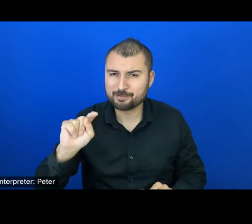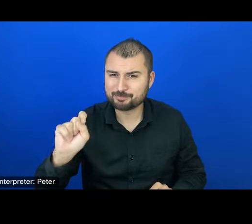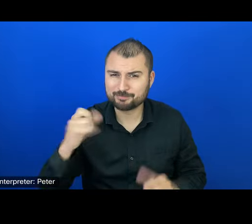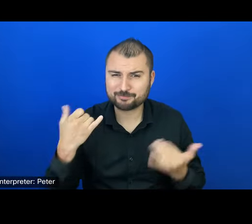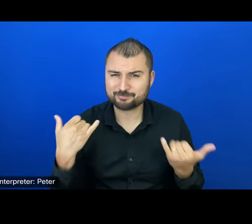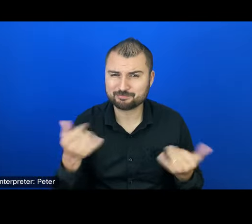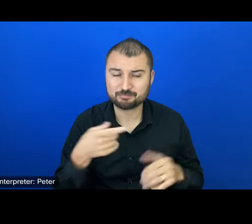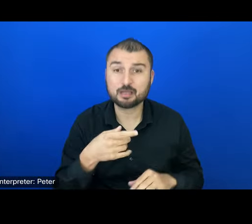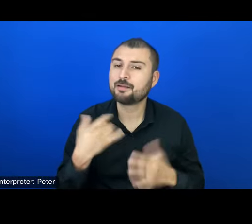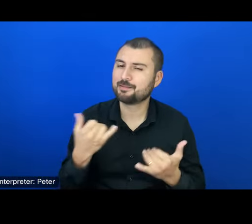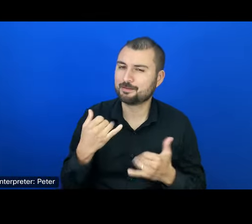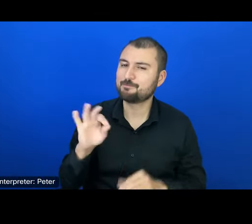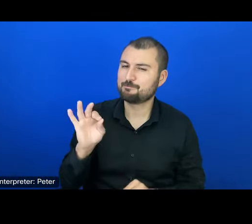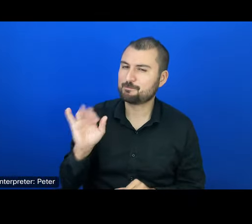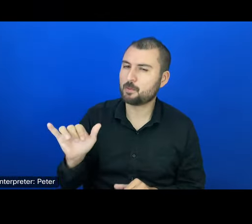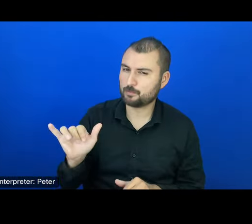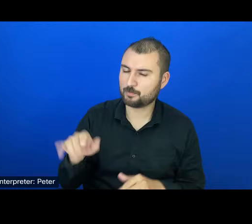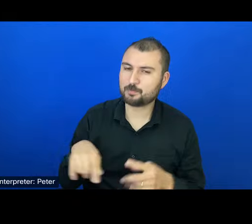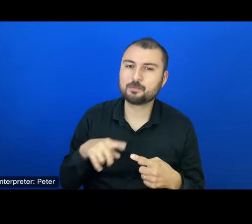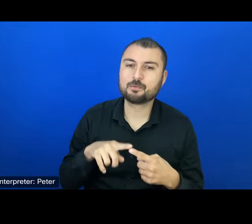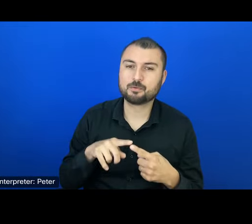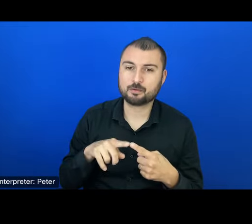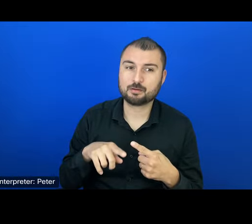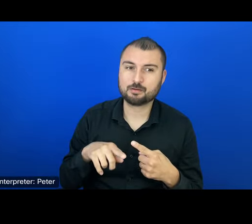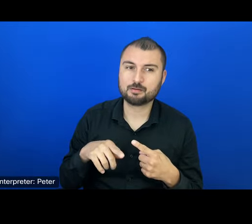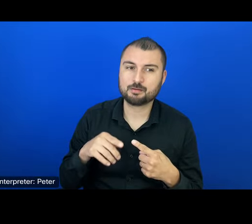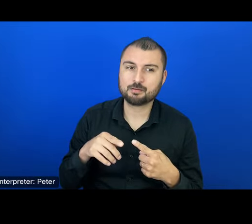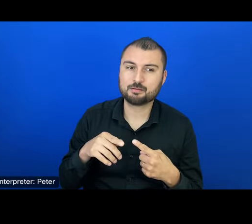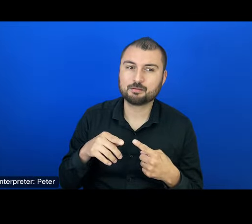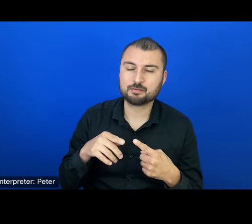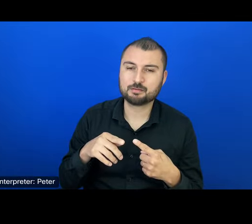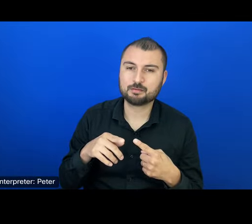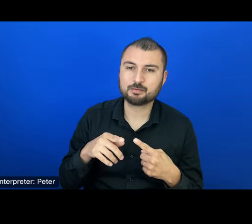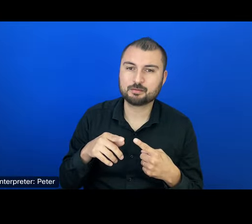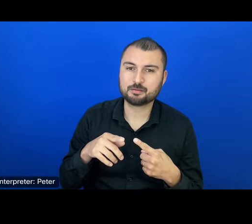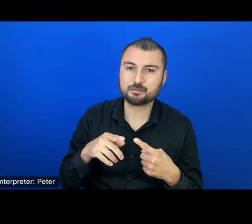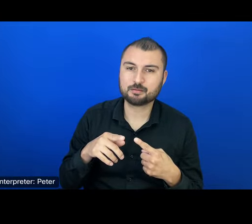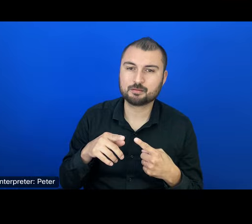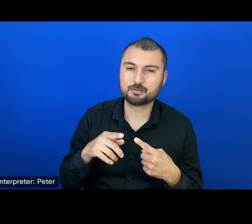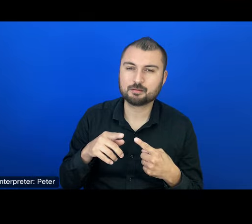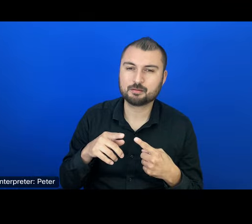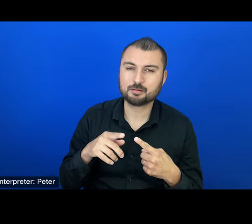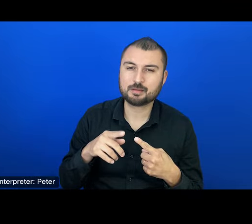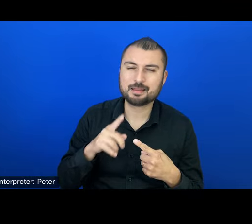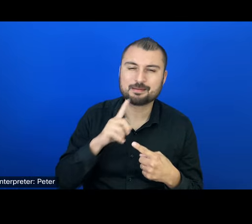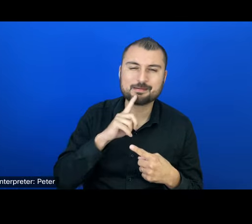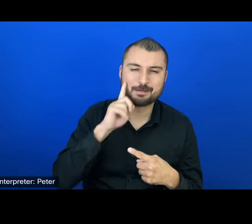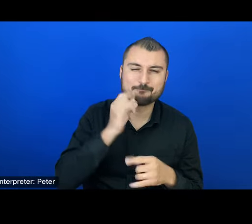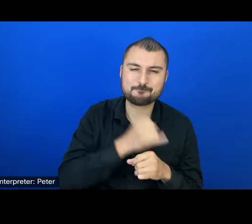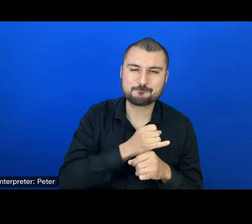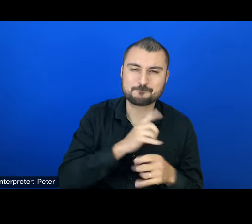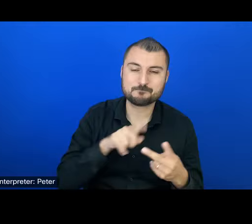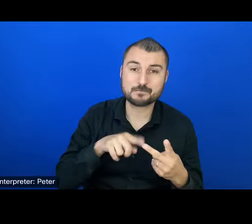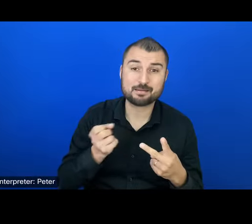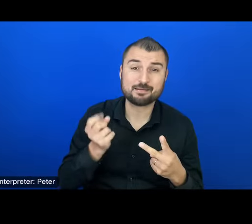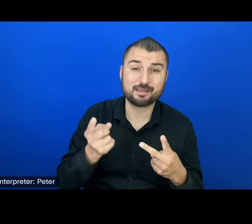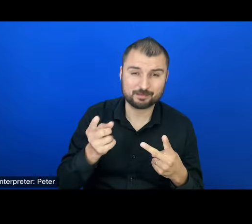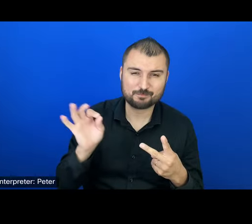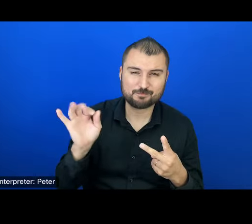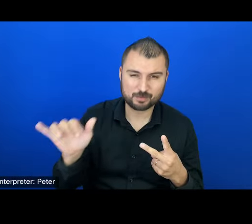This fiscal year in the deaf school, next fiscal year in the blind school. But we're so close. It's